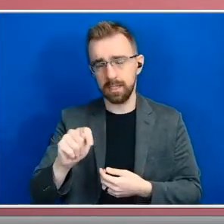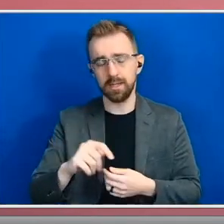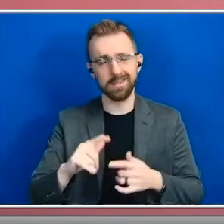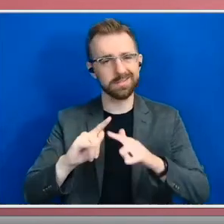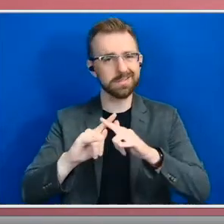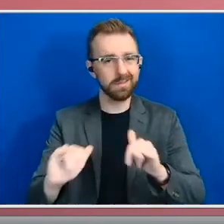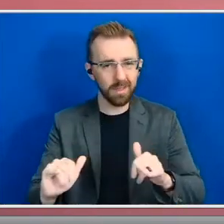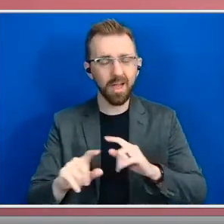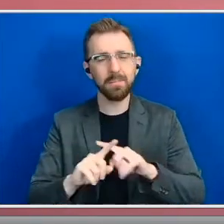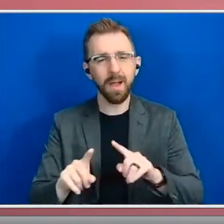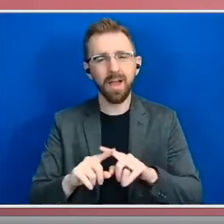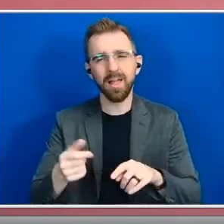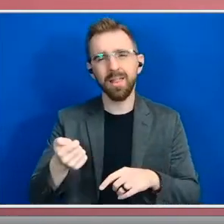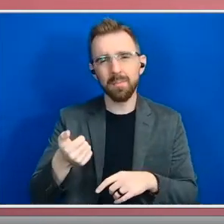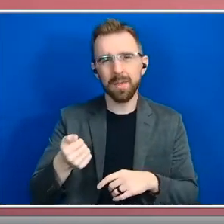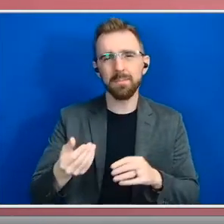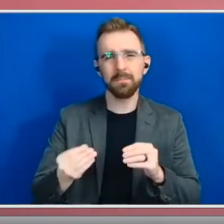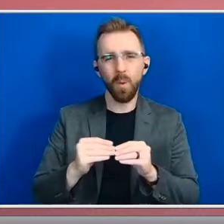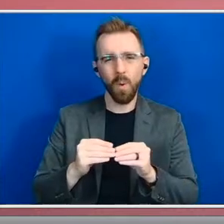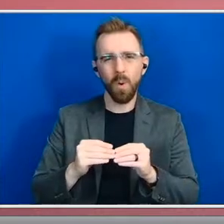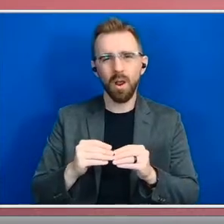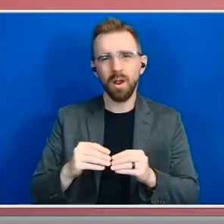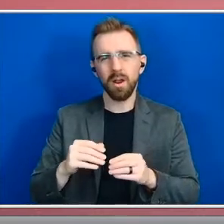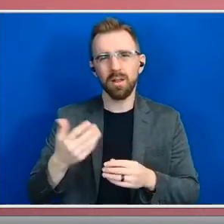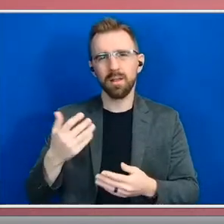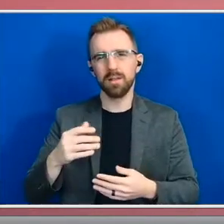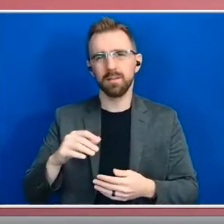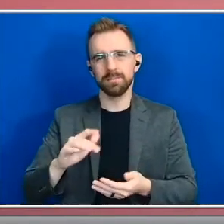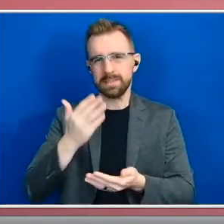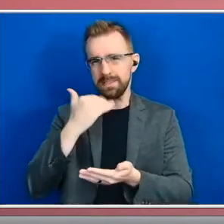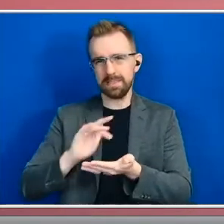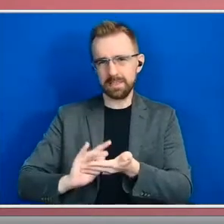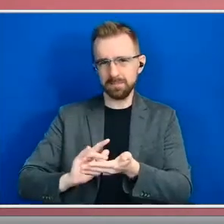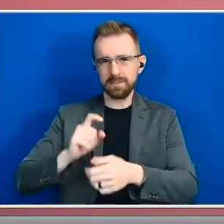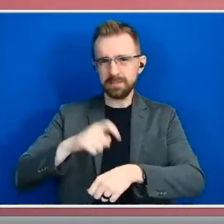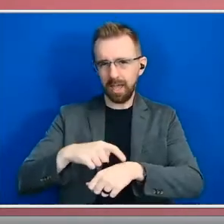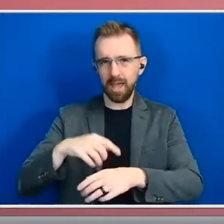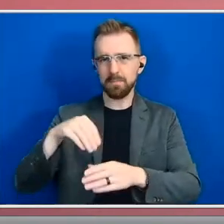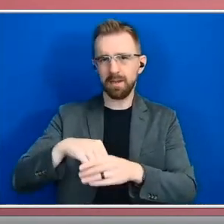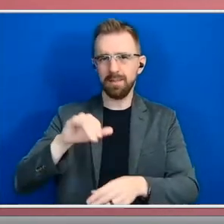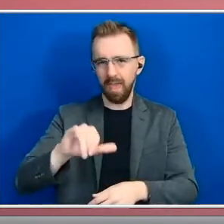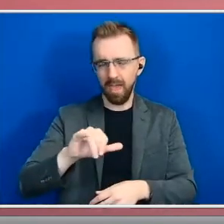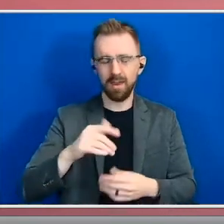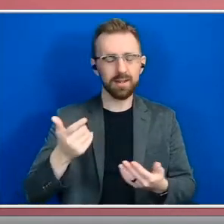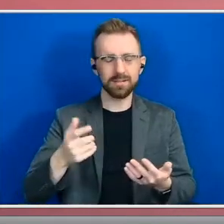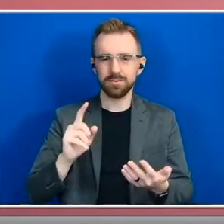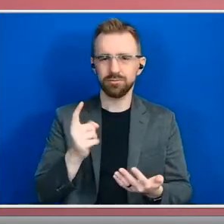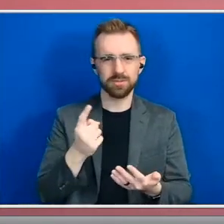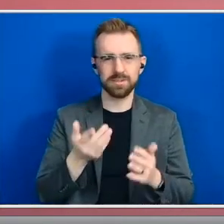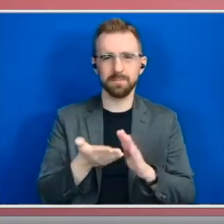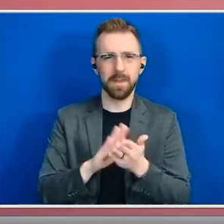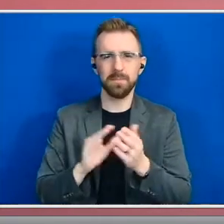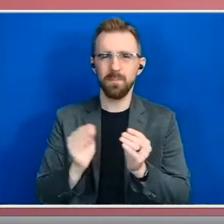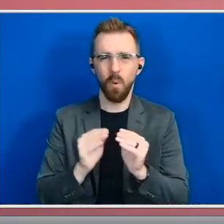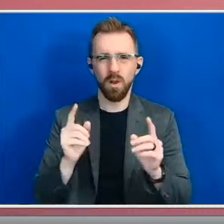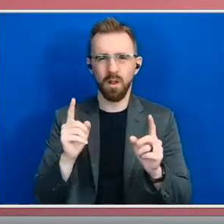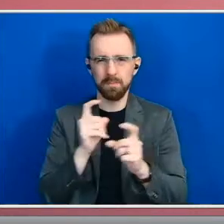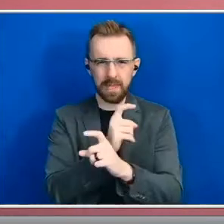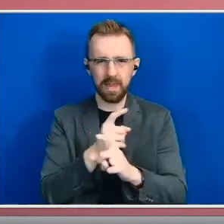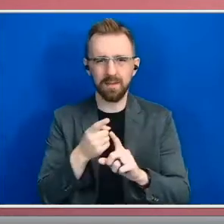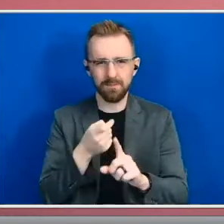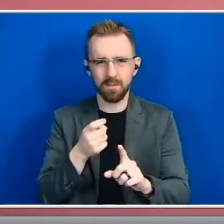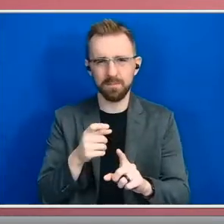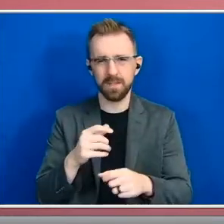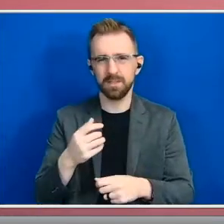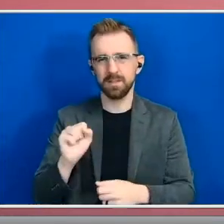little bit more anesthetic time built into that, and then it just becomes a little bit more complex from like a stroke